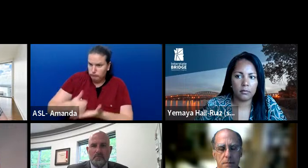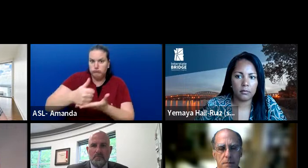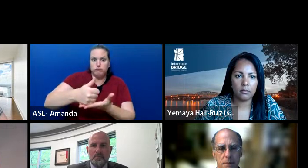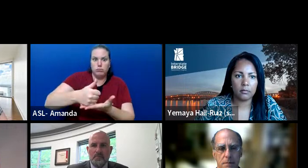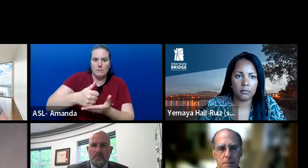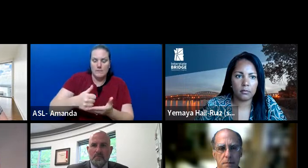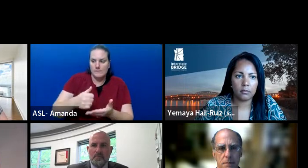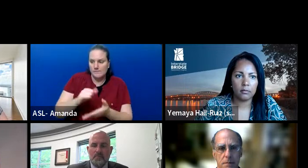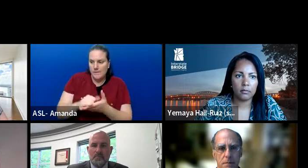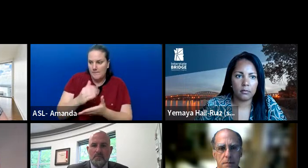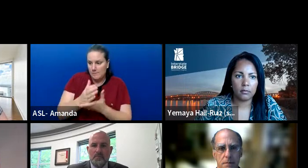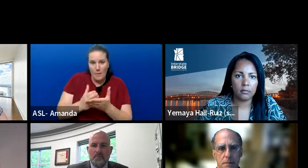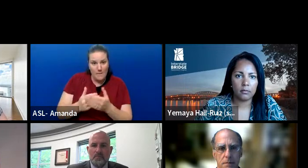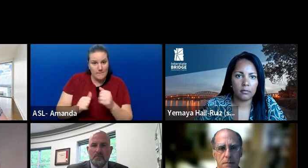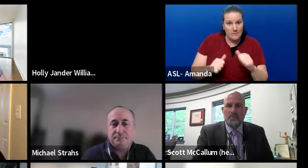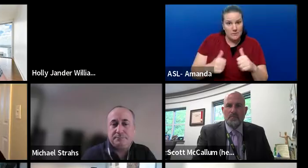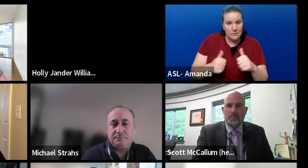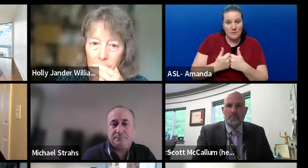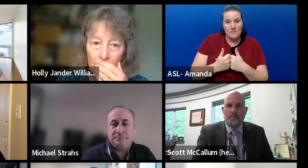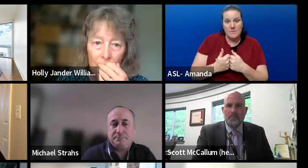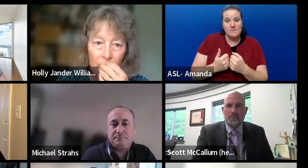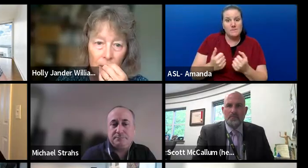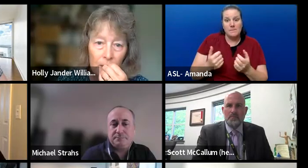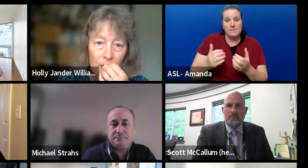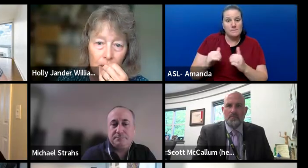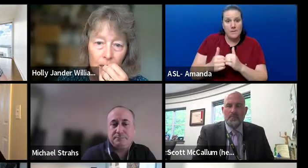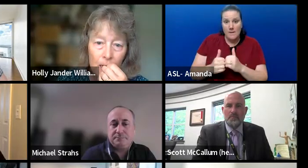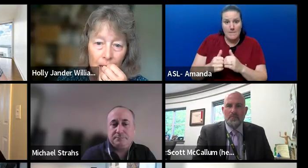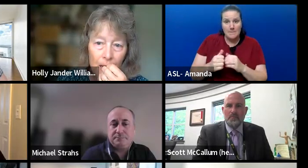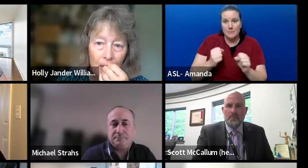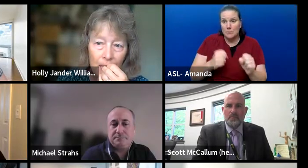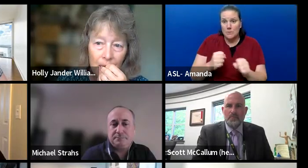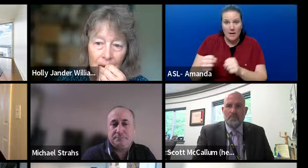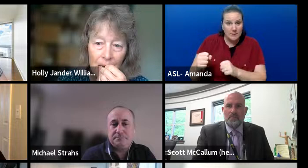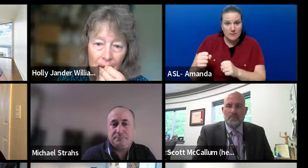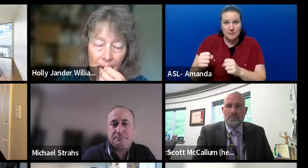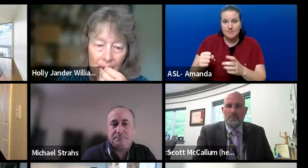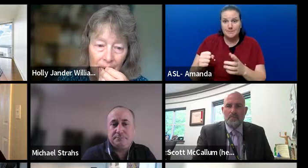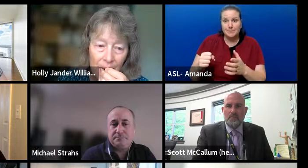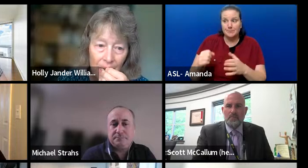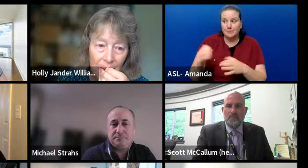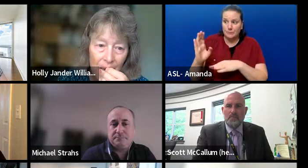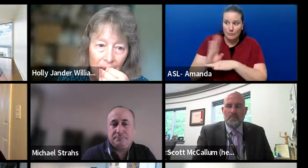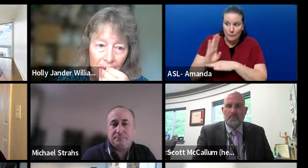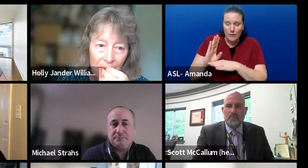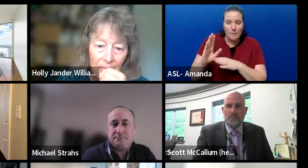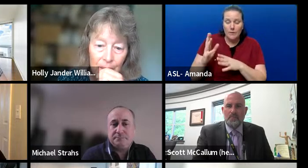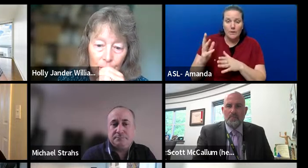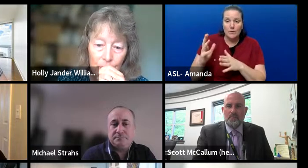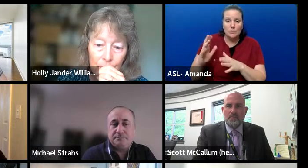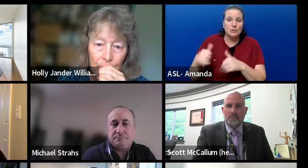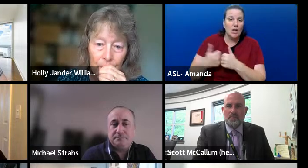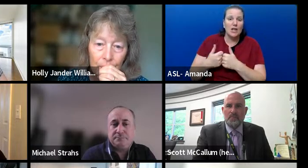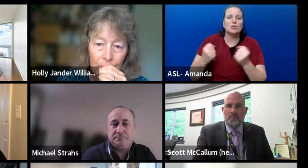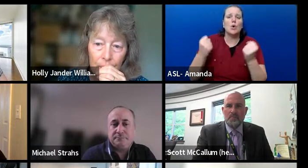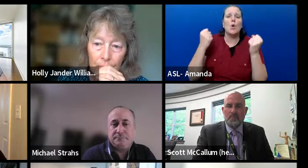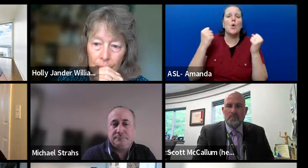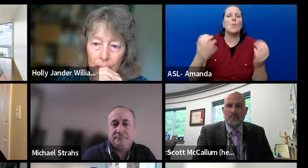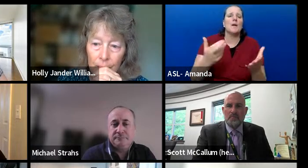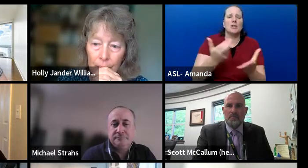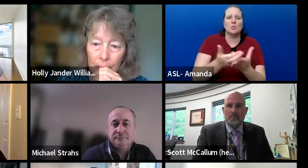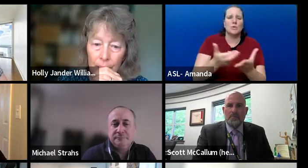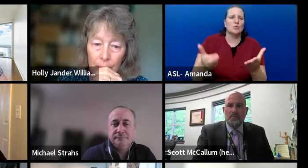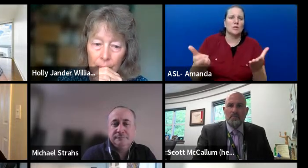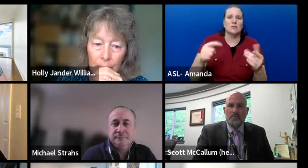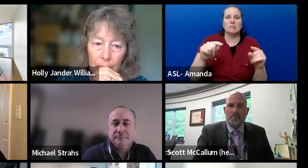what our challenge is, you know, I'm a firm, a special strategies is a team firm. Part of the challenge is there are so many resources out there. Oftentimes